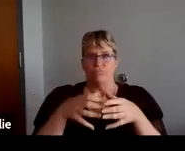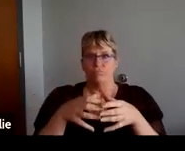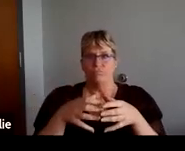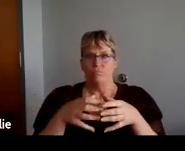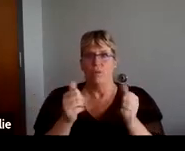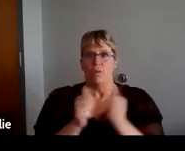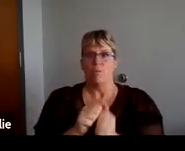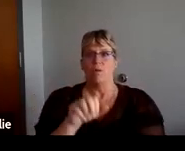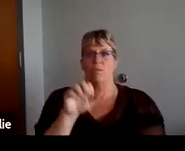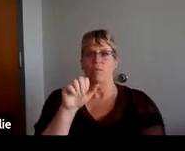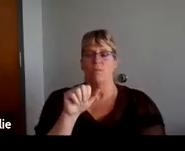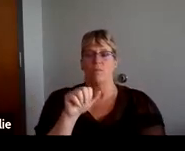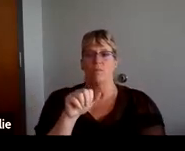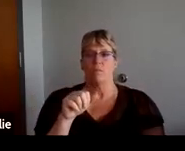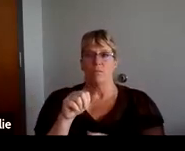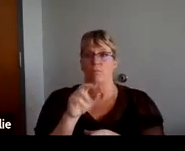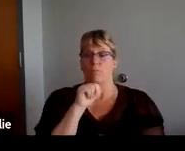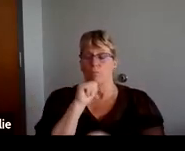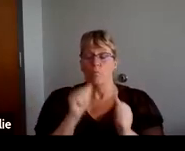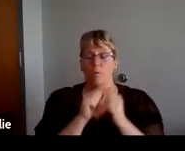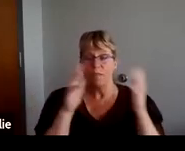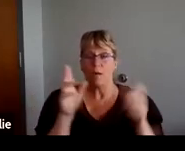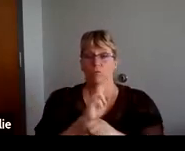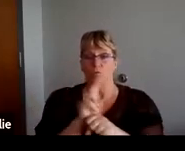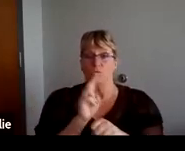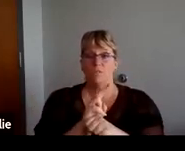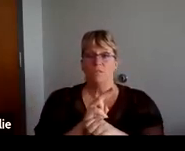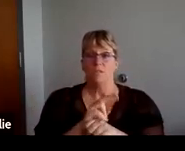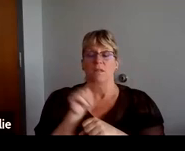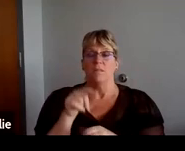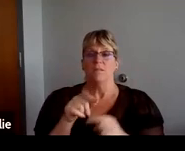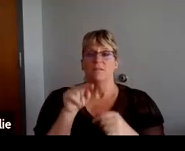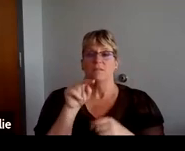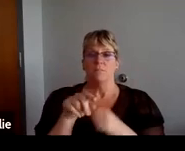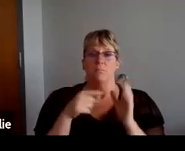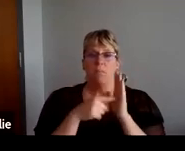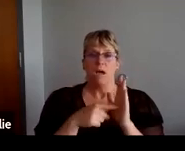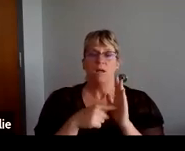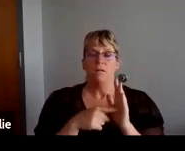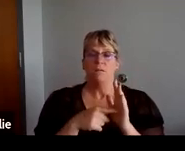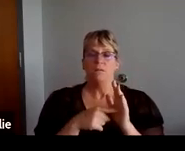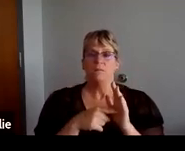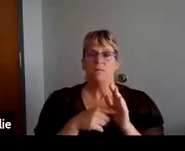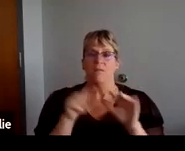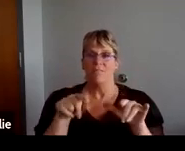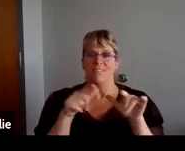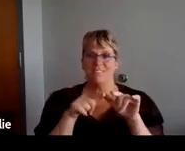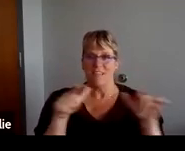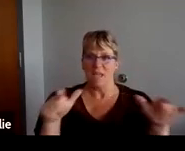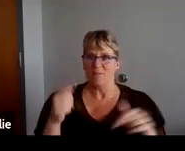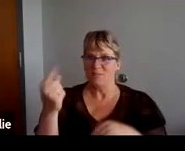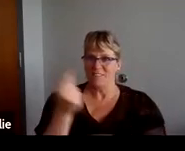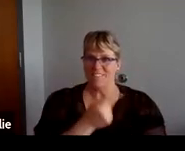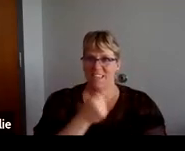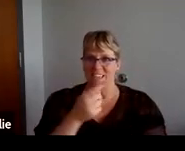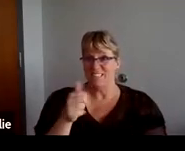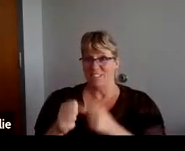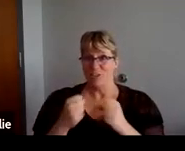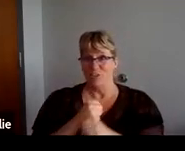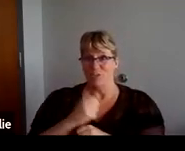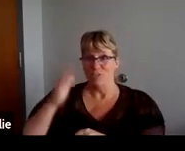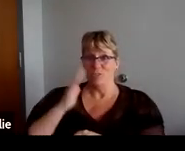with abstinence. And again, we're looking at a harm reduction model today. So, the language of the day a decade ago